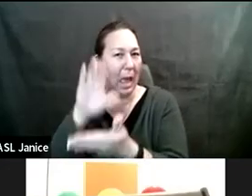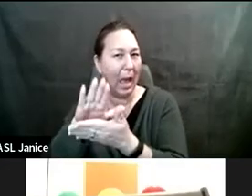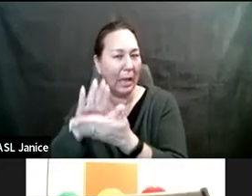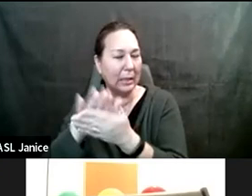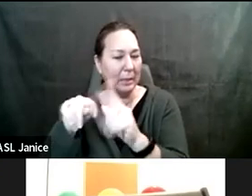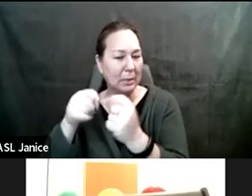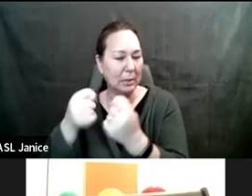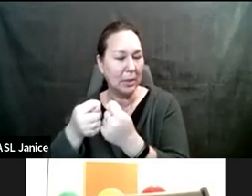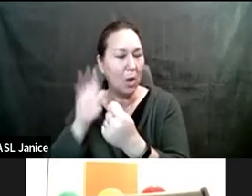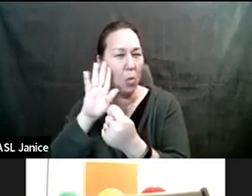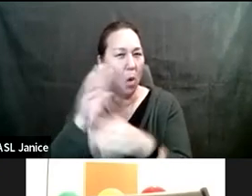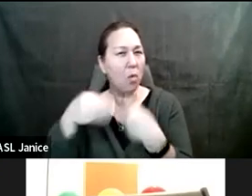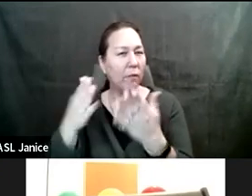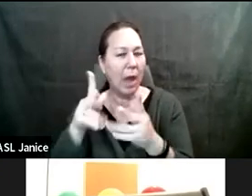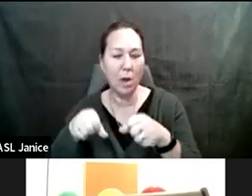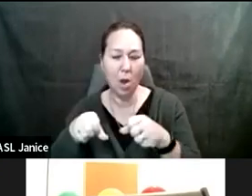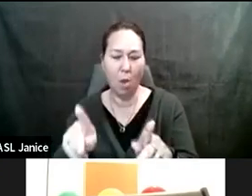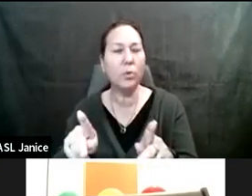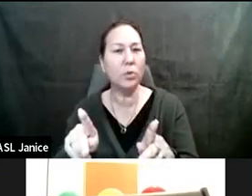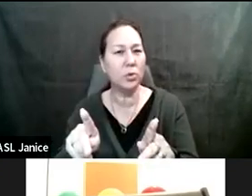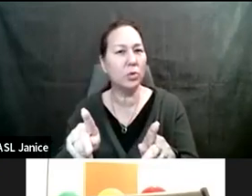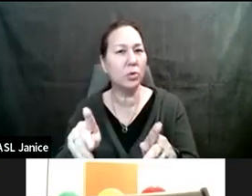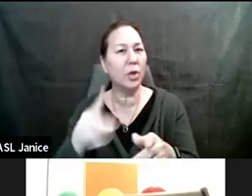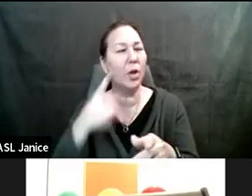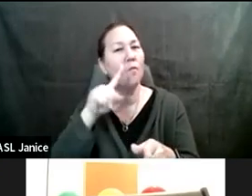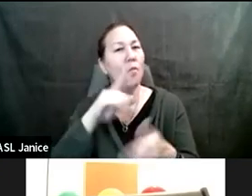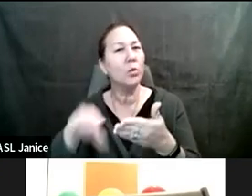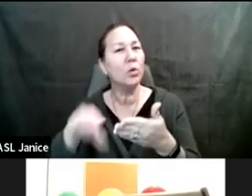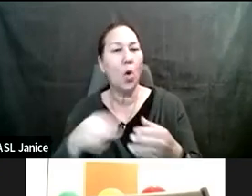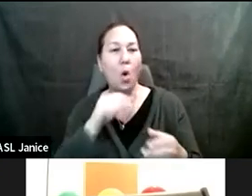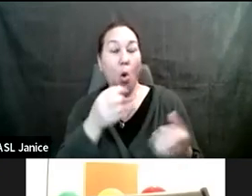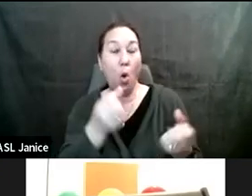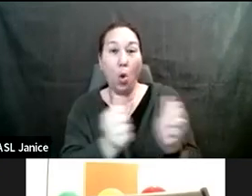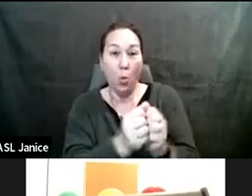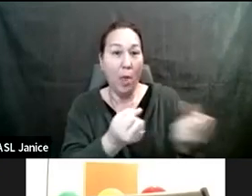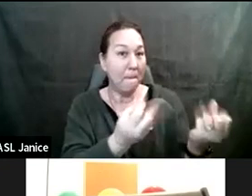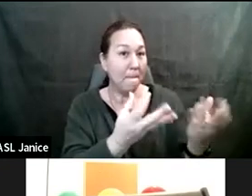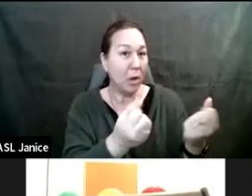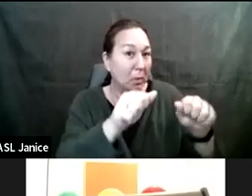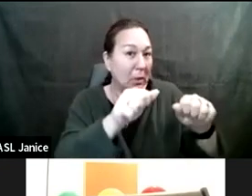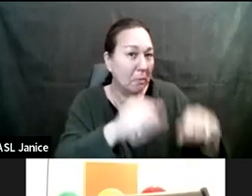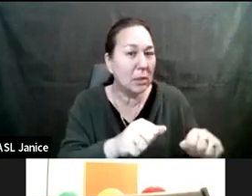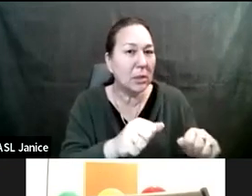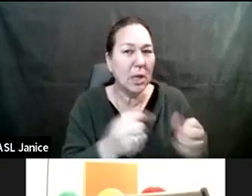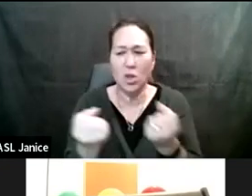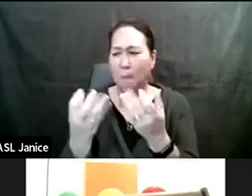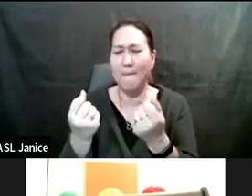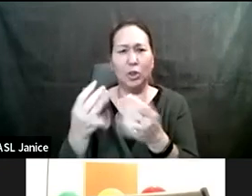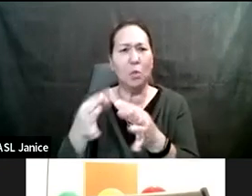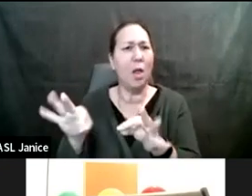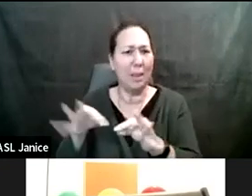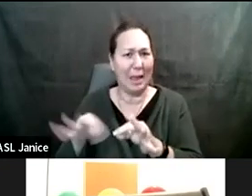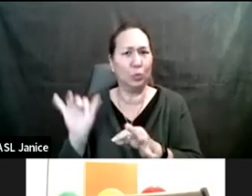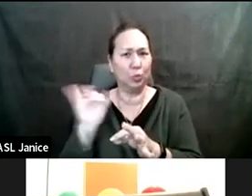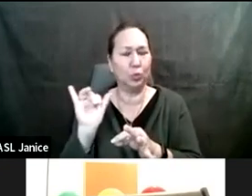the opportunity for students like I said with multiple abilities and multiple languages and um in particular they're